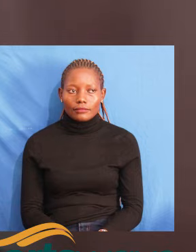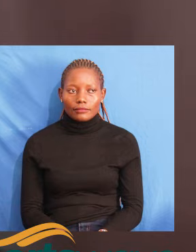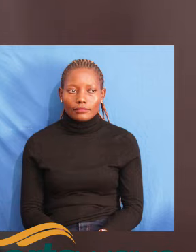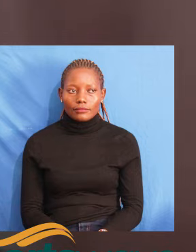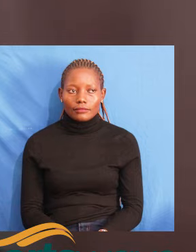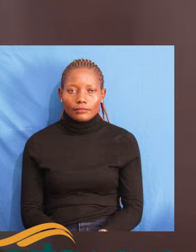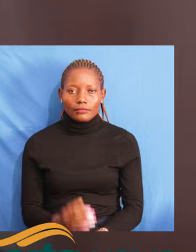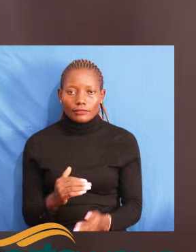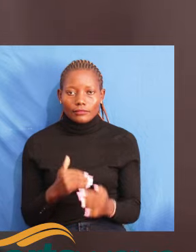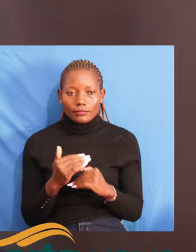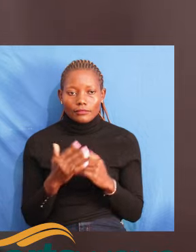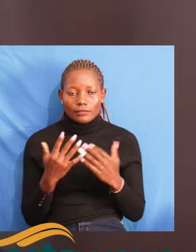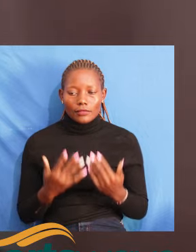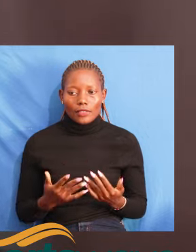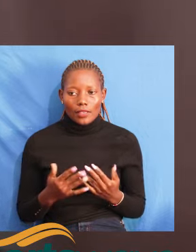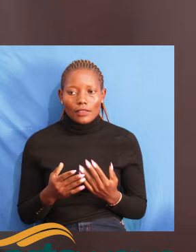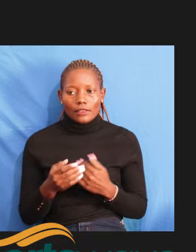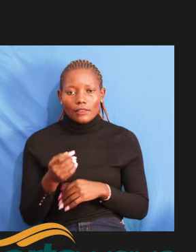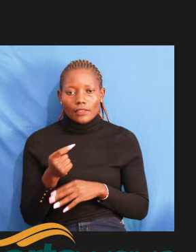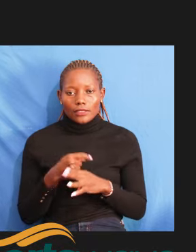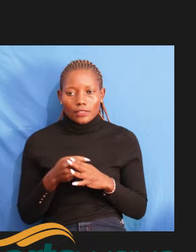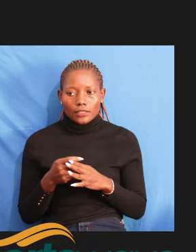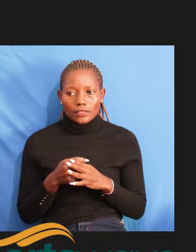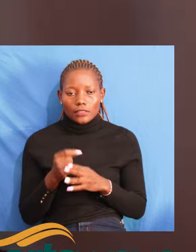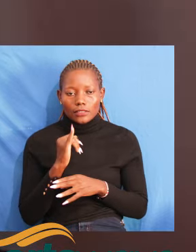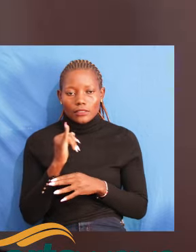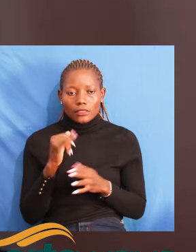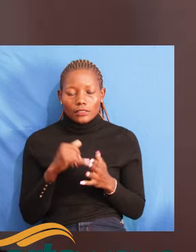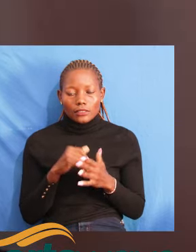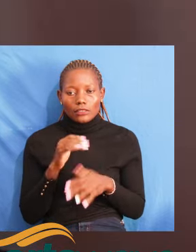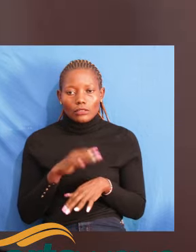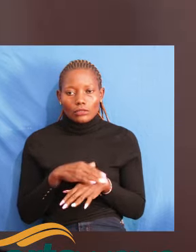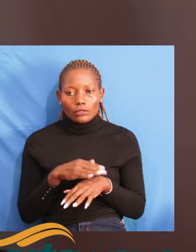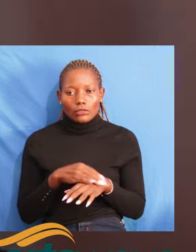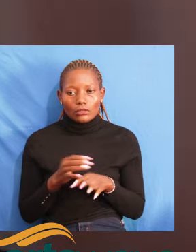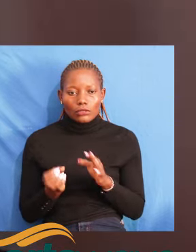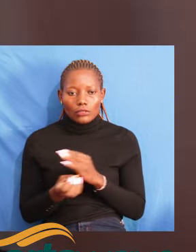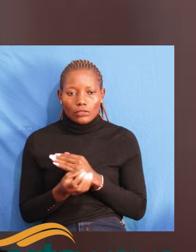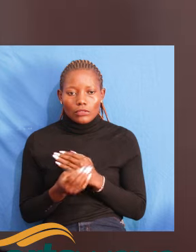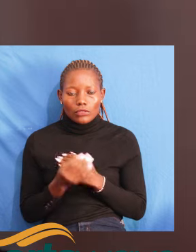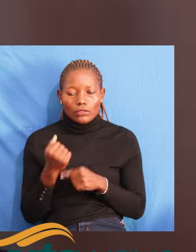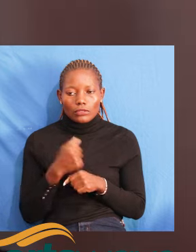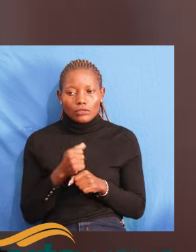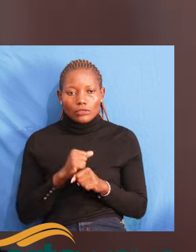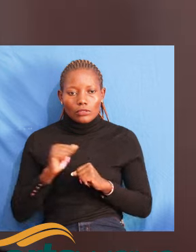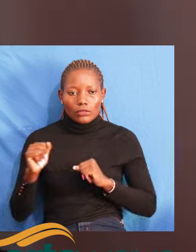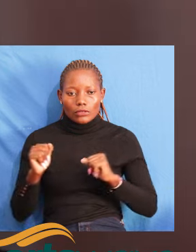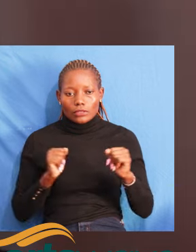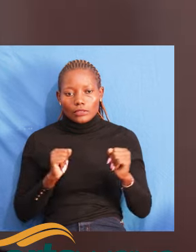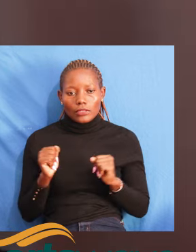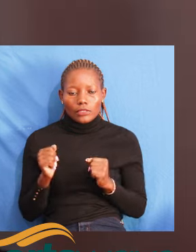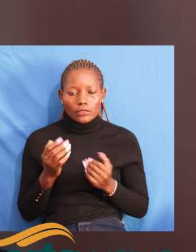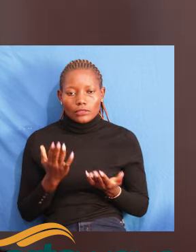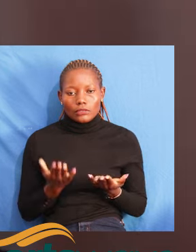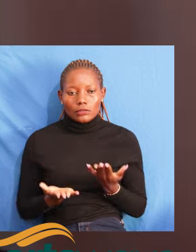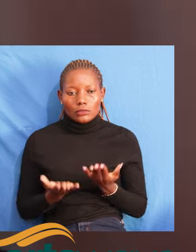after intensive exercise, Mhm. is it advisable to do the stretches, maybe